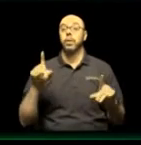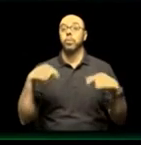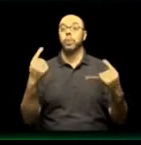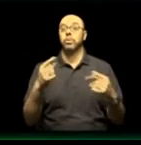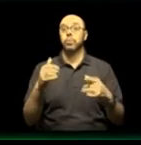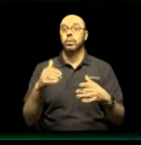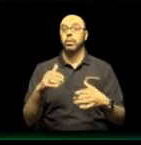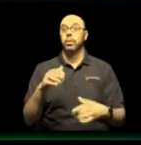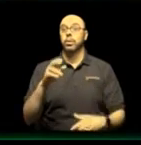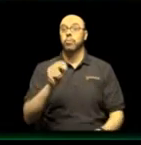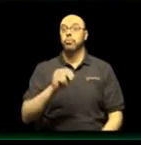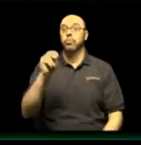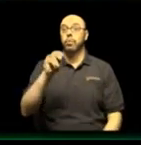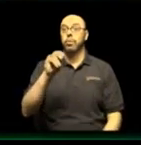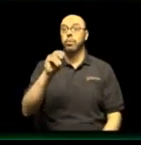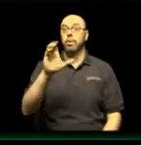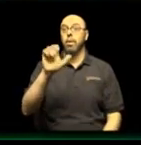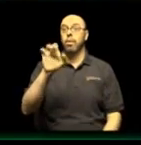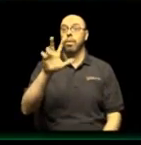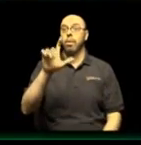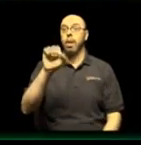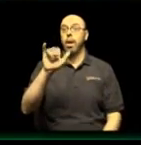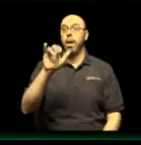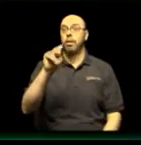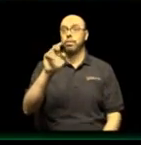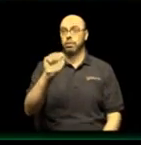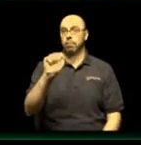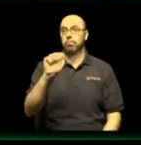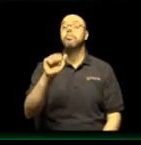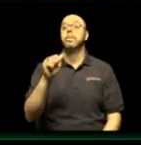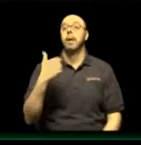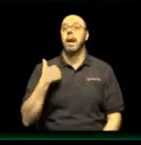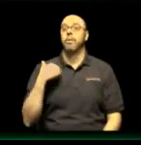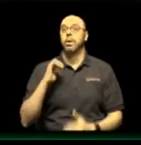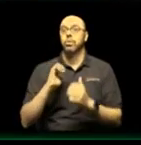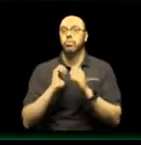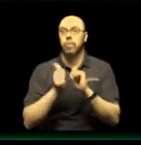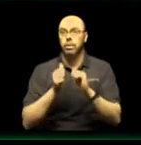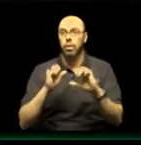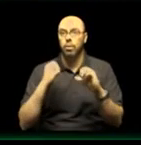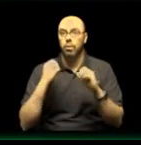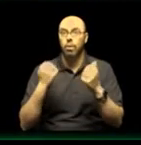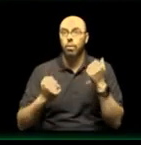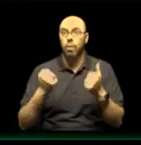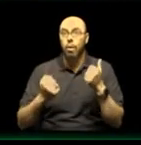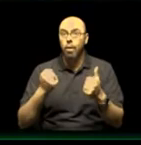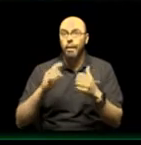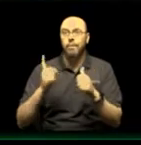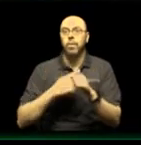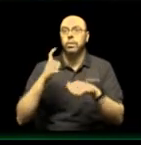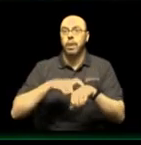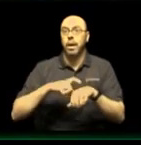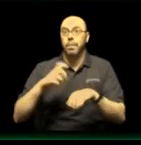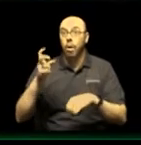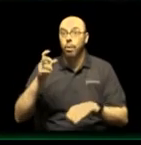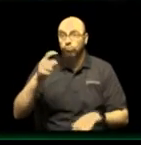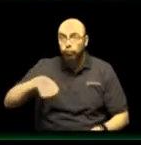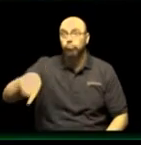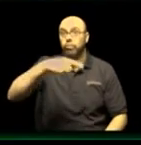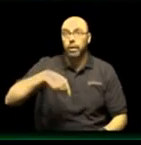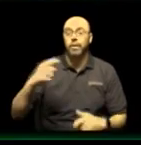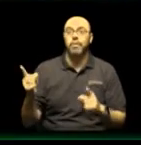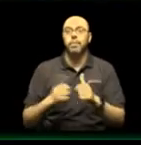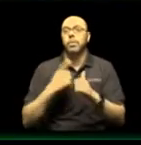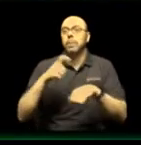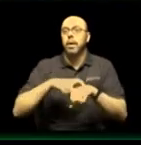North Carolina, and I was racing car, first time at a track, first time meeting a team